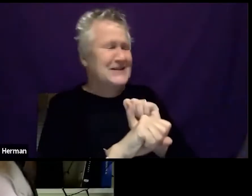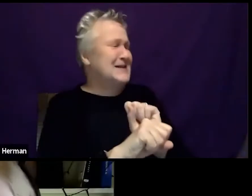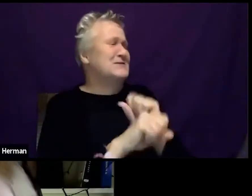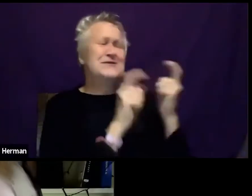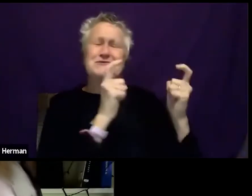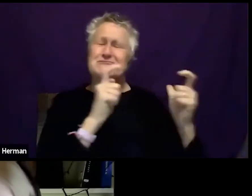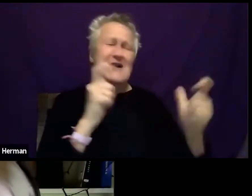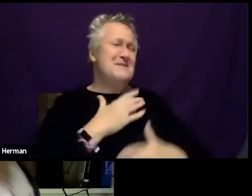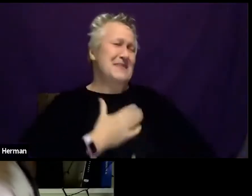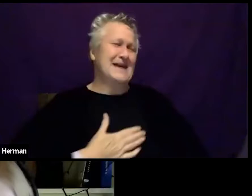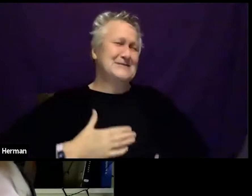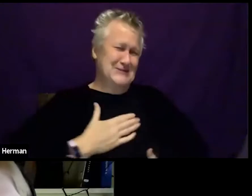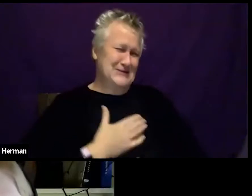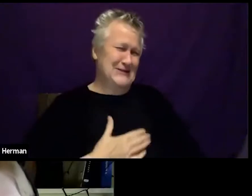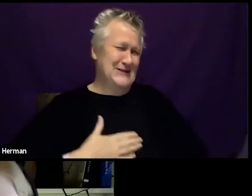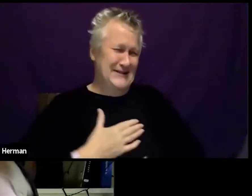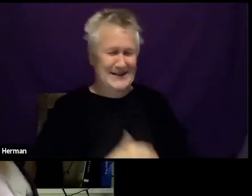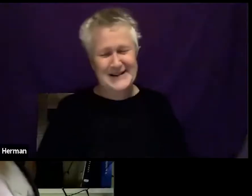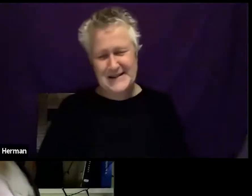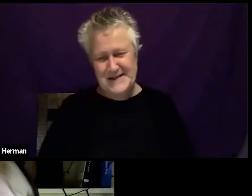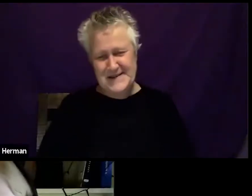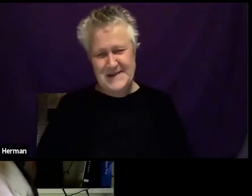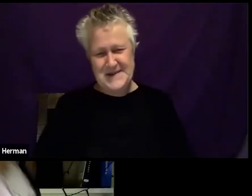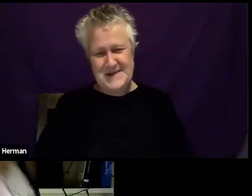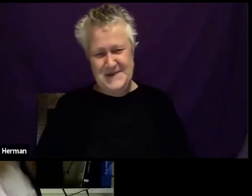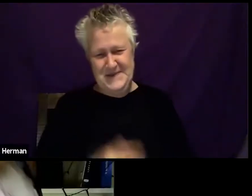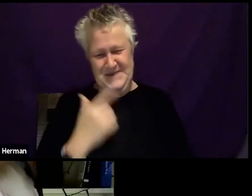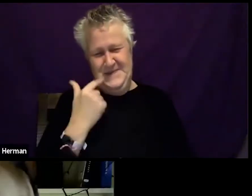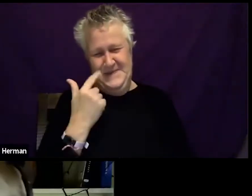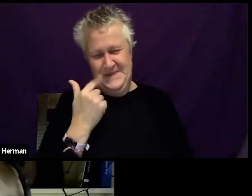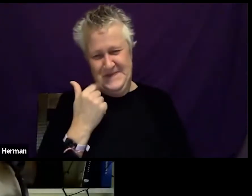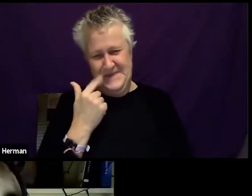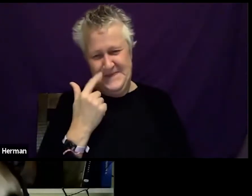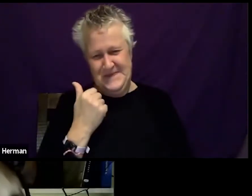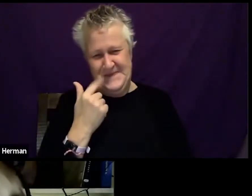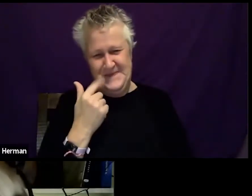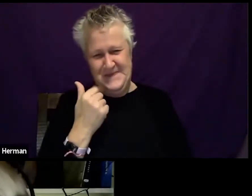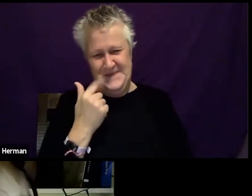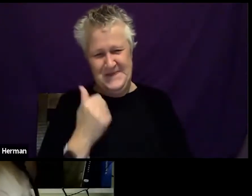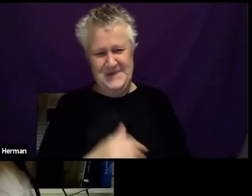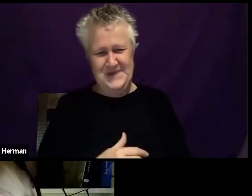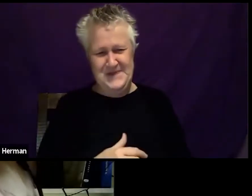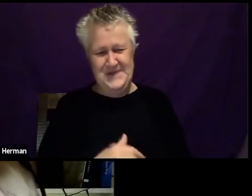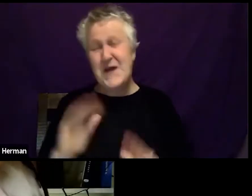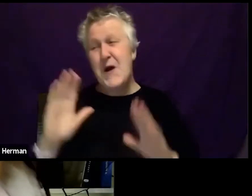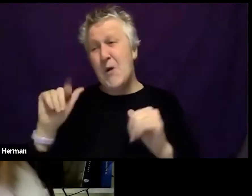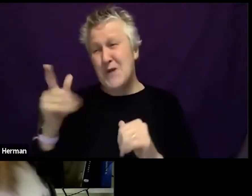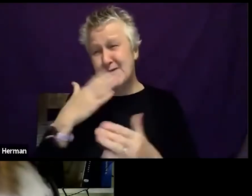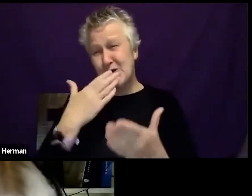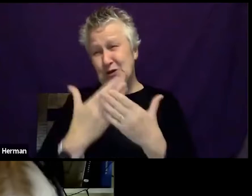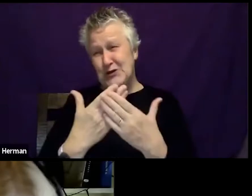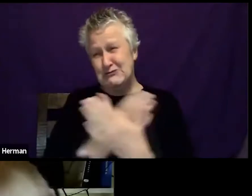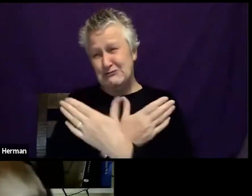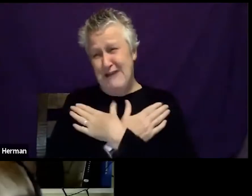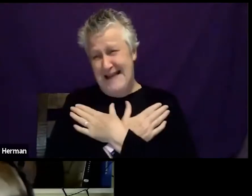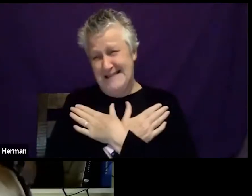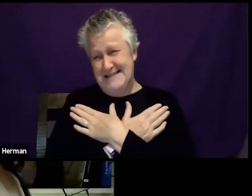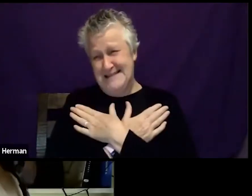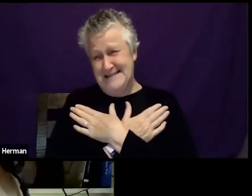I hope Hi, you had, Amy. Yeah. I hope you had a good rest, Q, and I thank you did. for